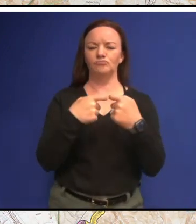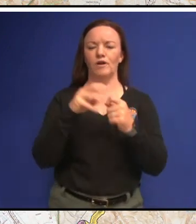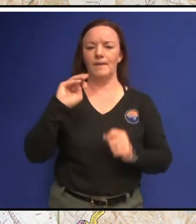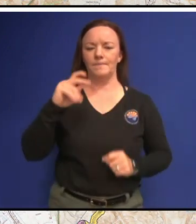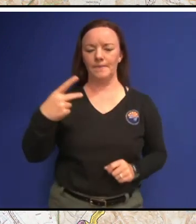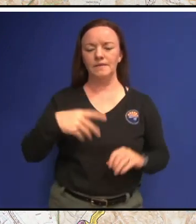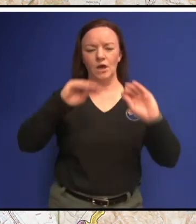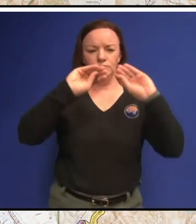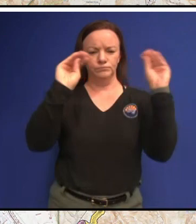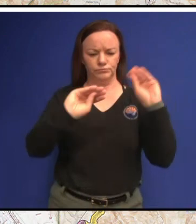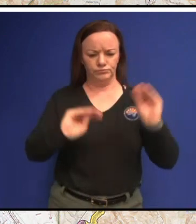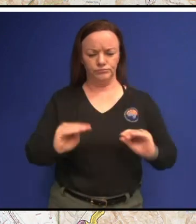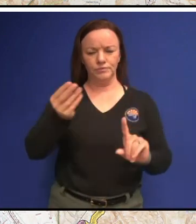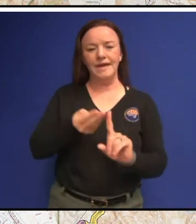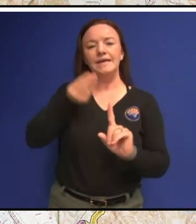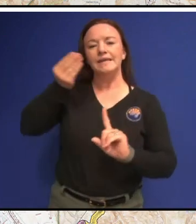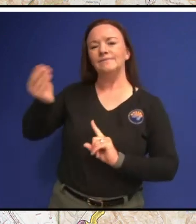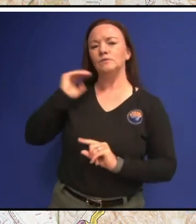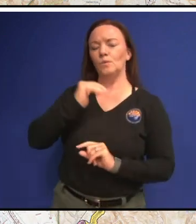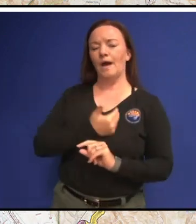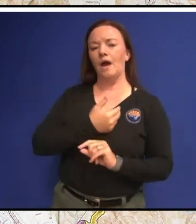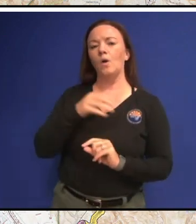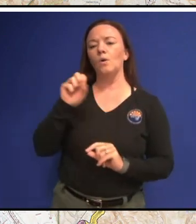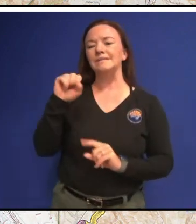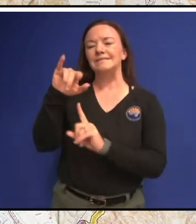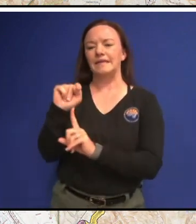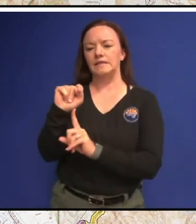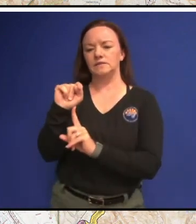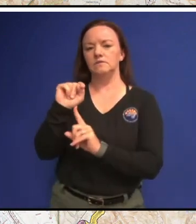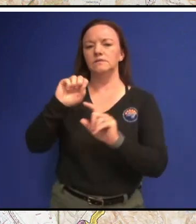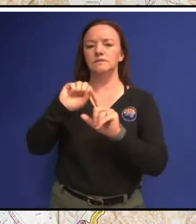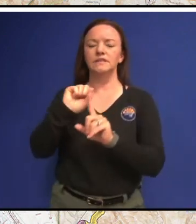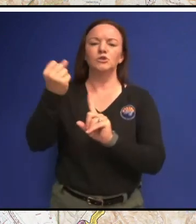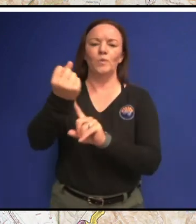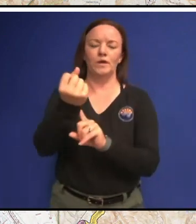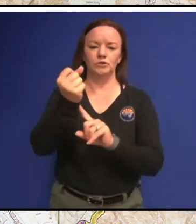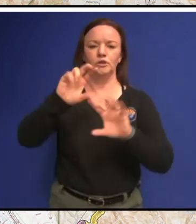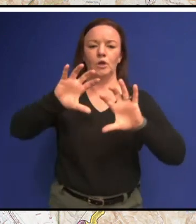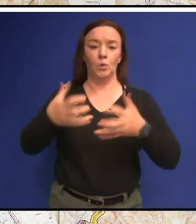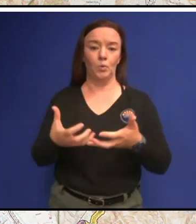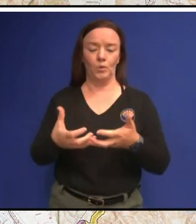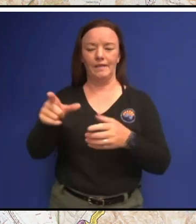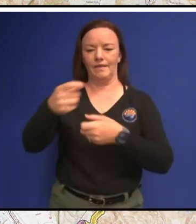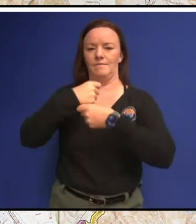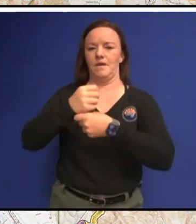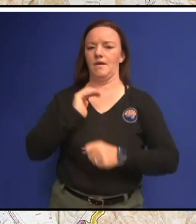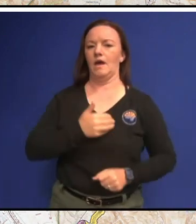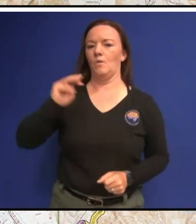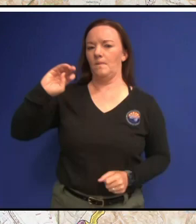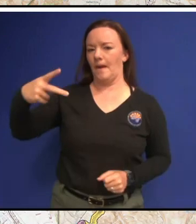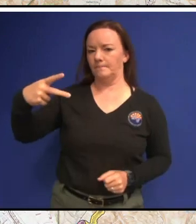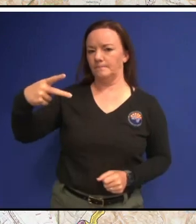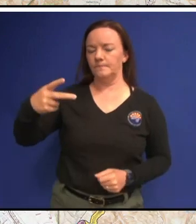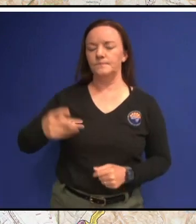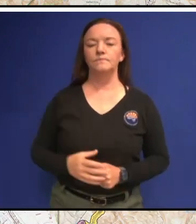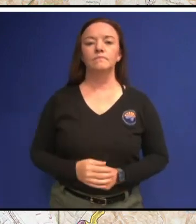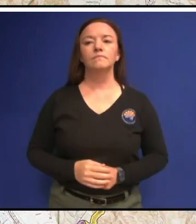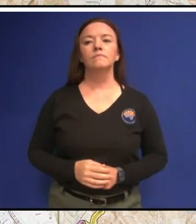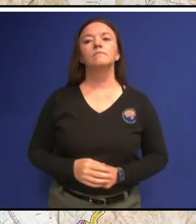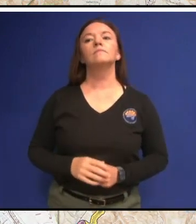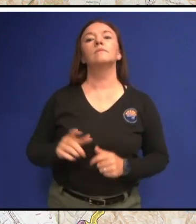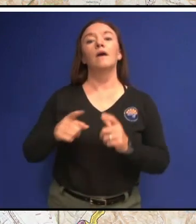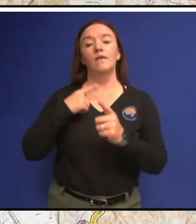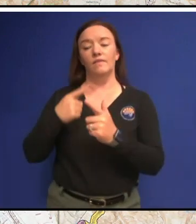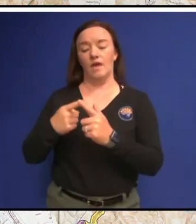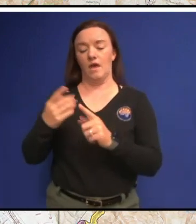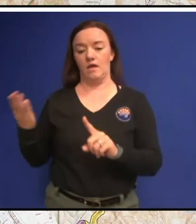maps here on the fire, on both zones of the fire. And then they take that data and they validate it,